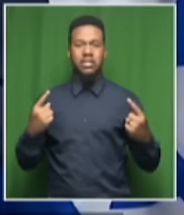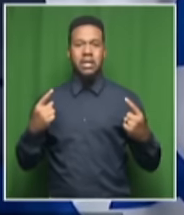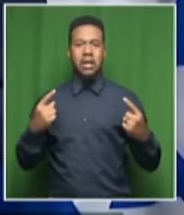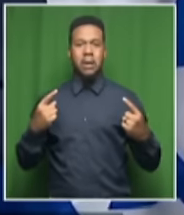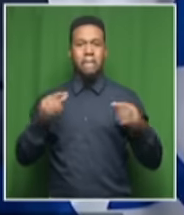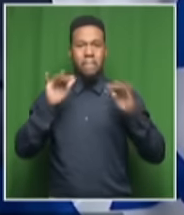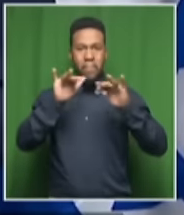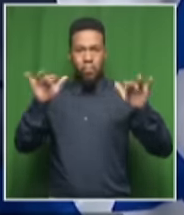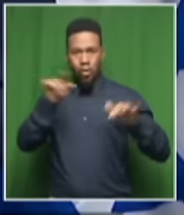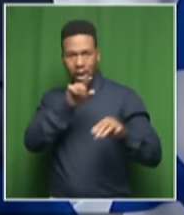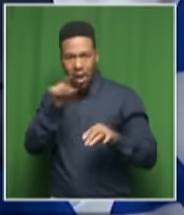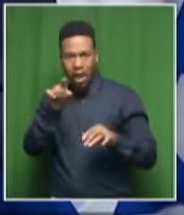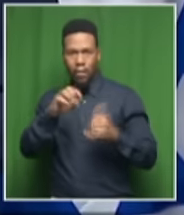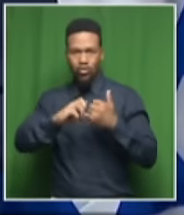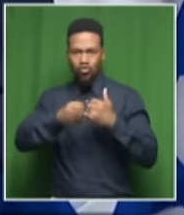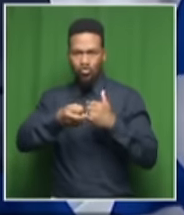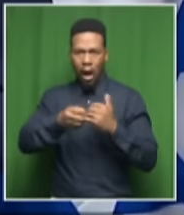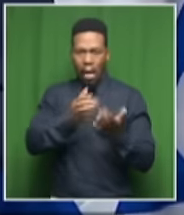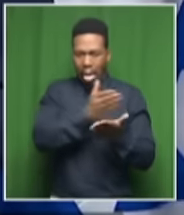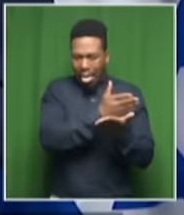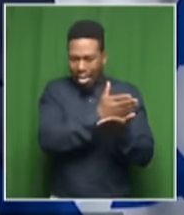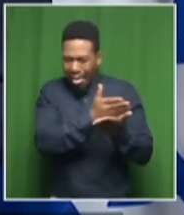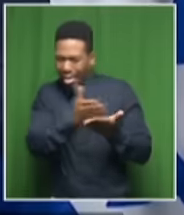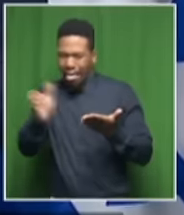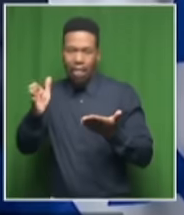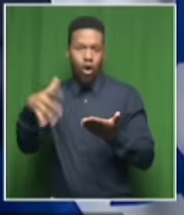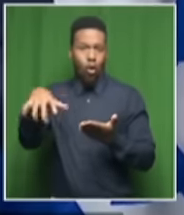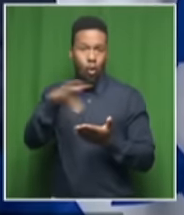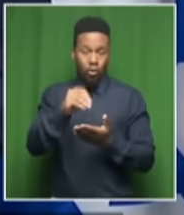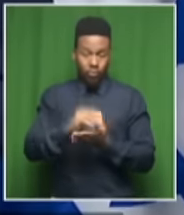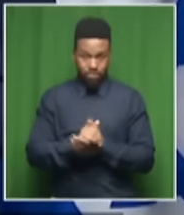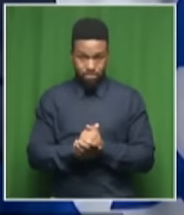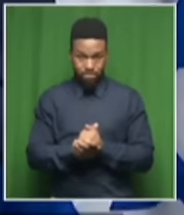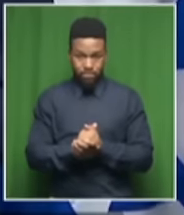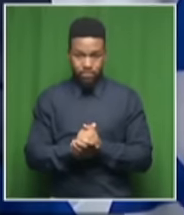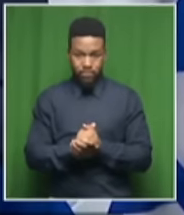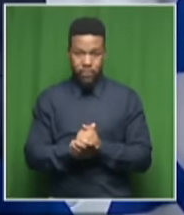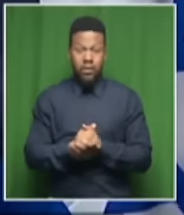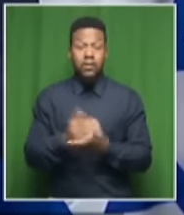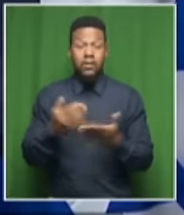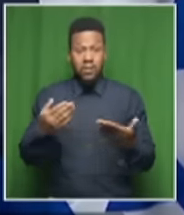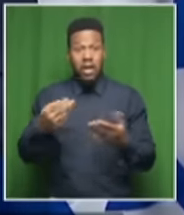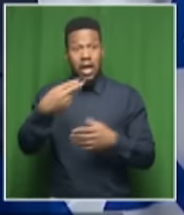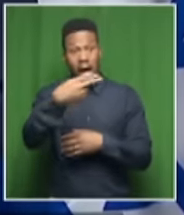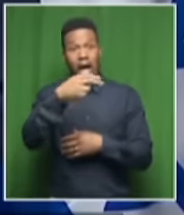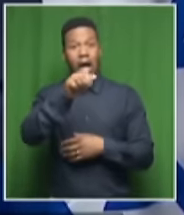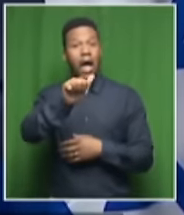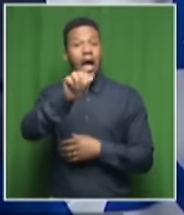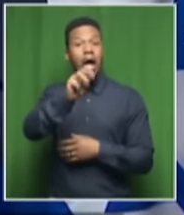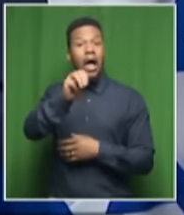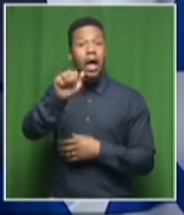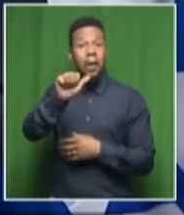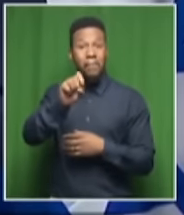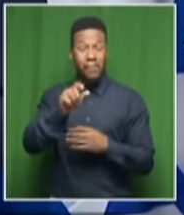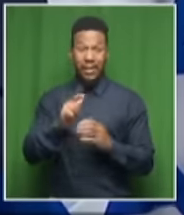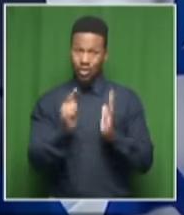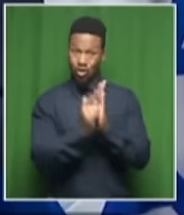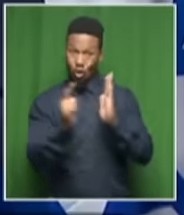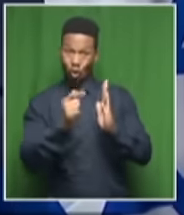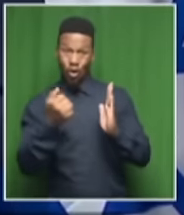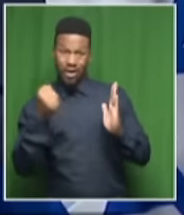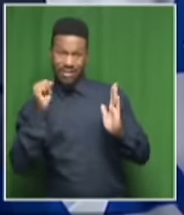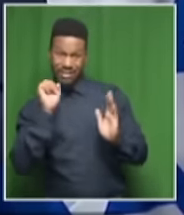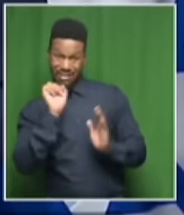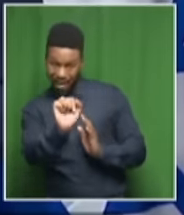to eliminate the Jewish race, the Jewish people. In Hamas's charter, it's almost identical in many,